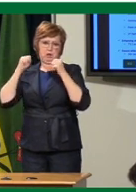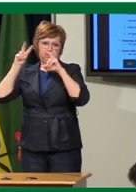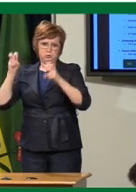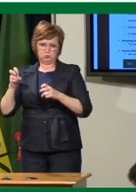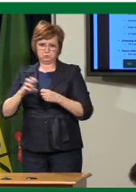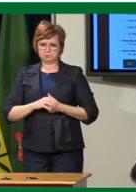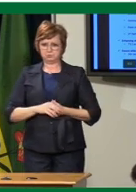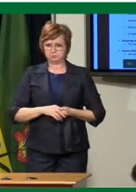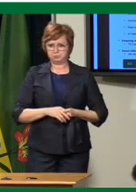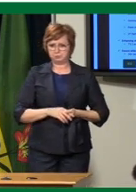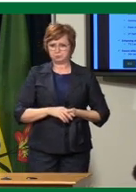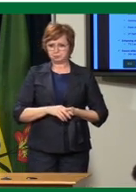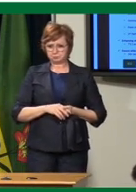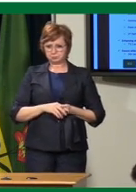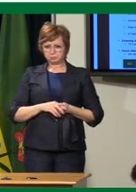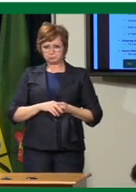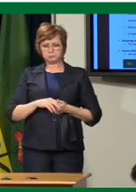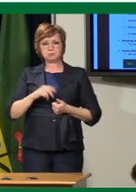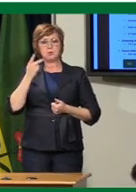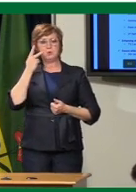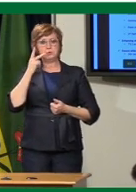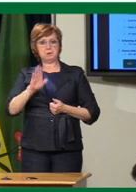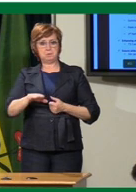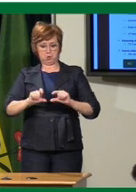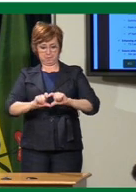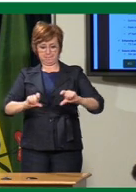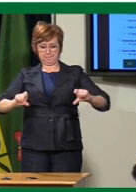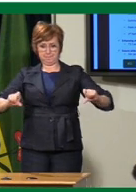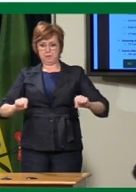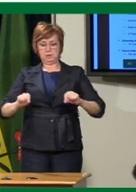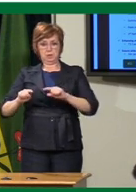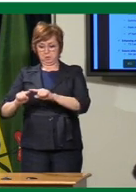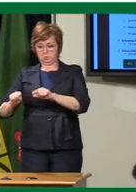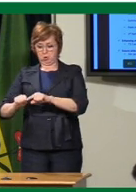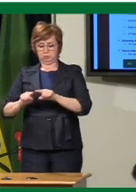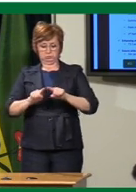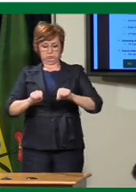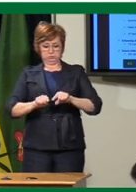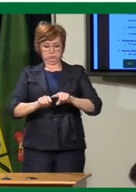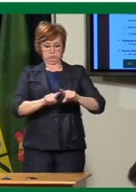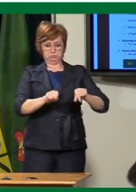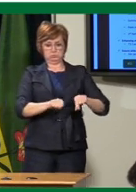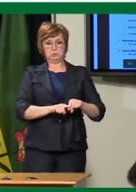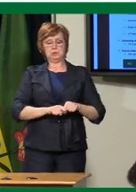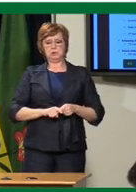process that's outlined at the bottom of this slide, basically depicting our overall testing